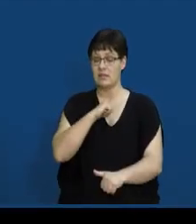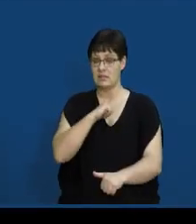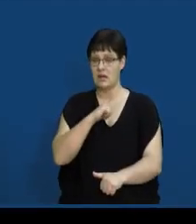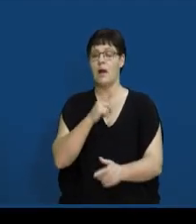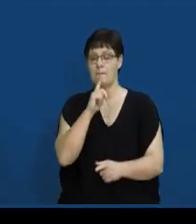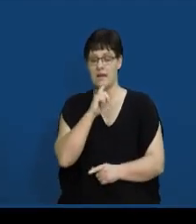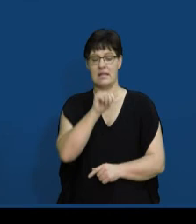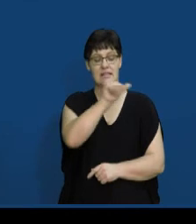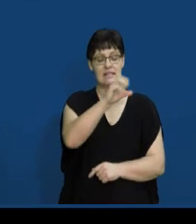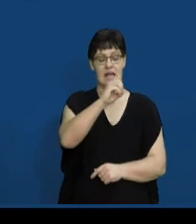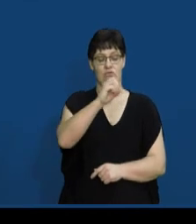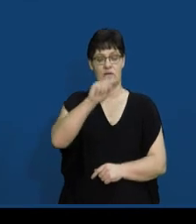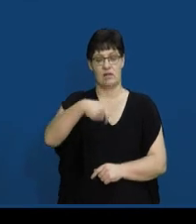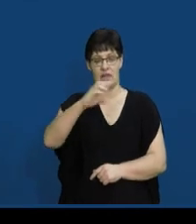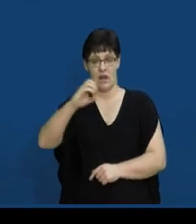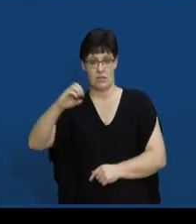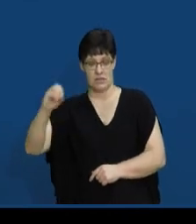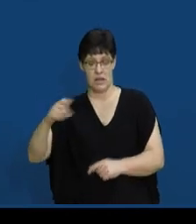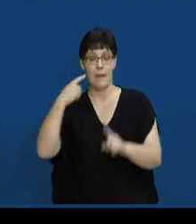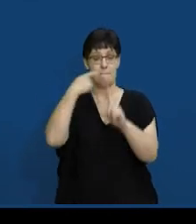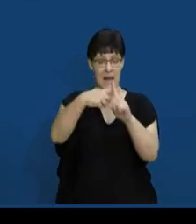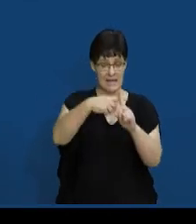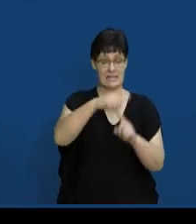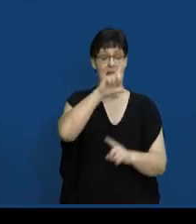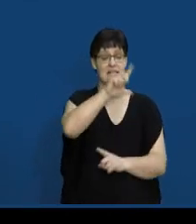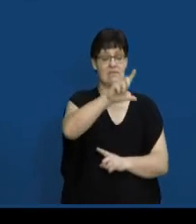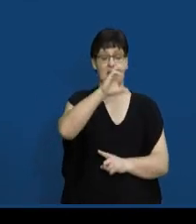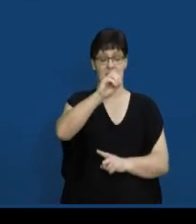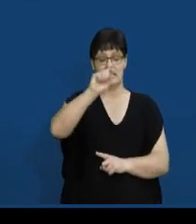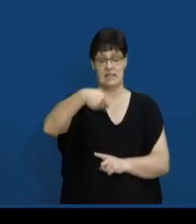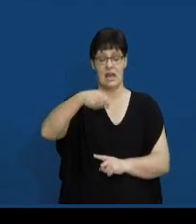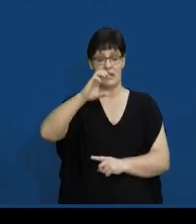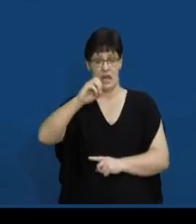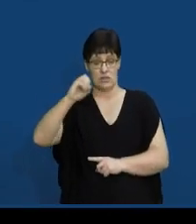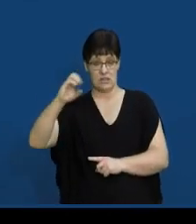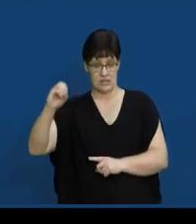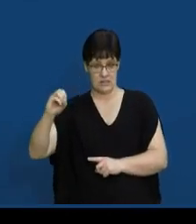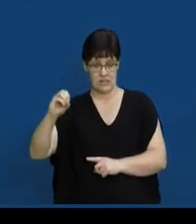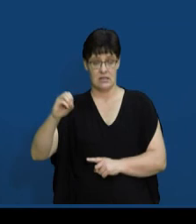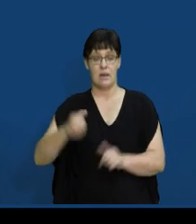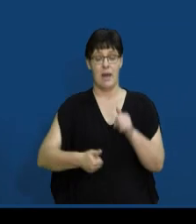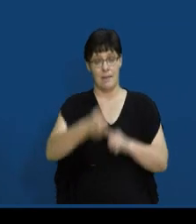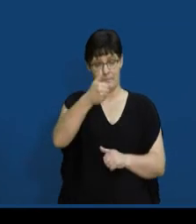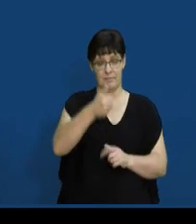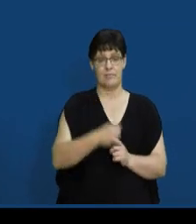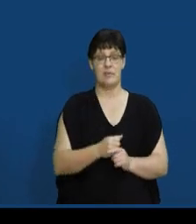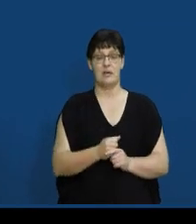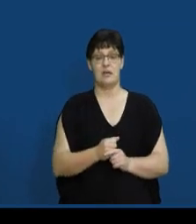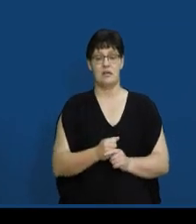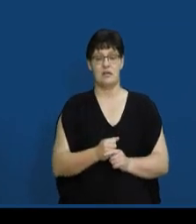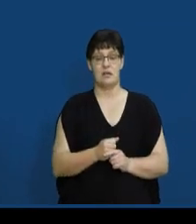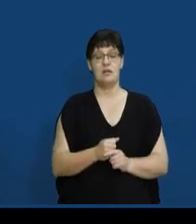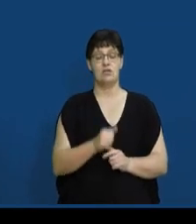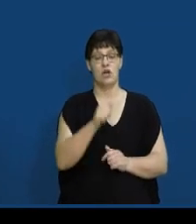be 600,000 plus the 70, reverse, I'm working upwards, reverse operation, 670